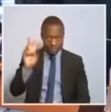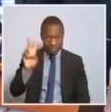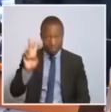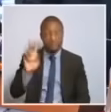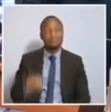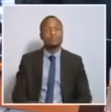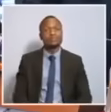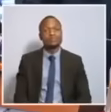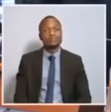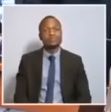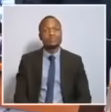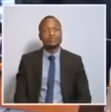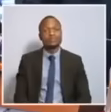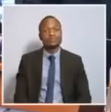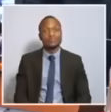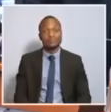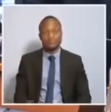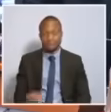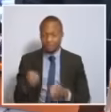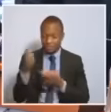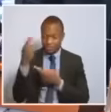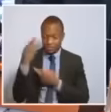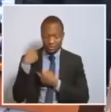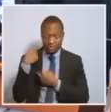202 on the privileges of a member.